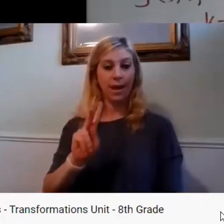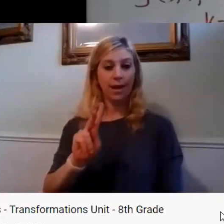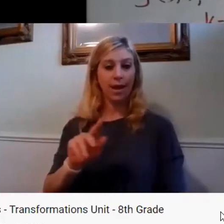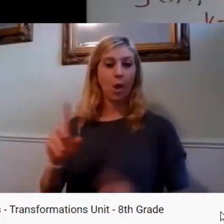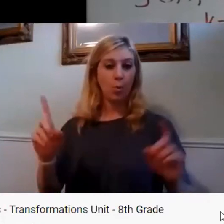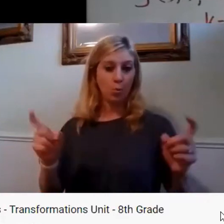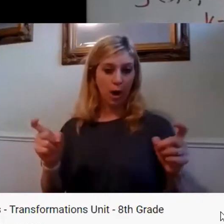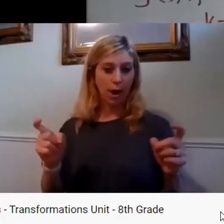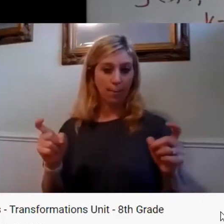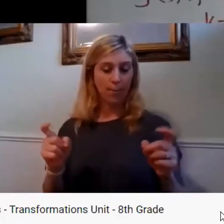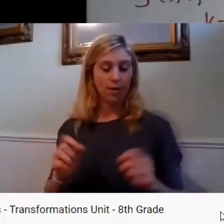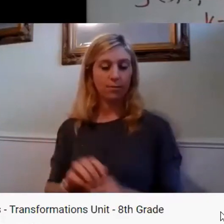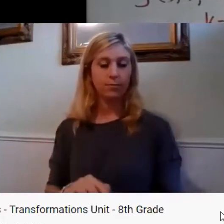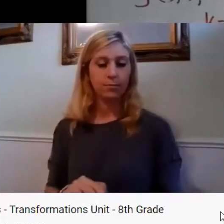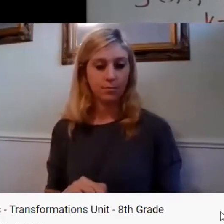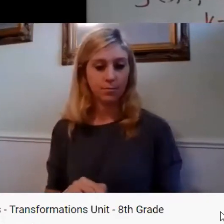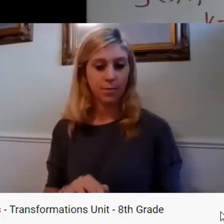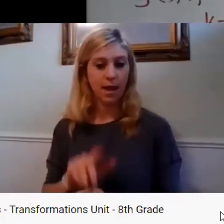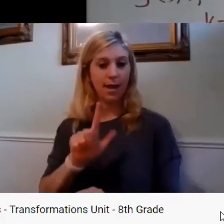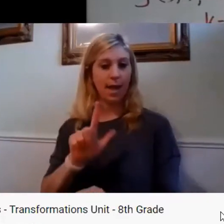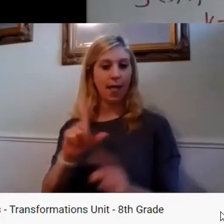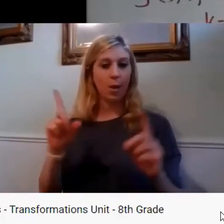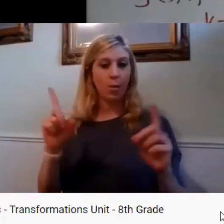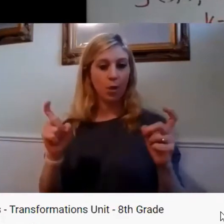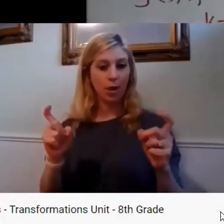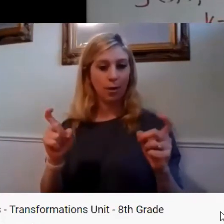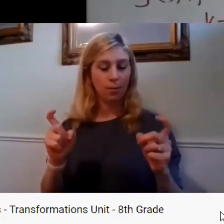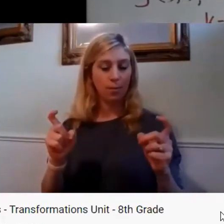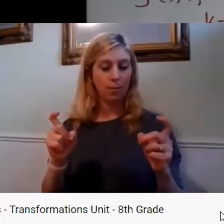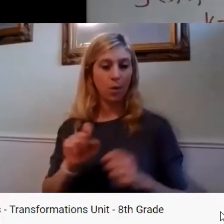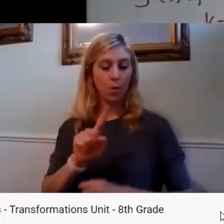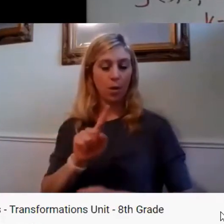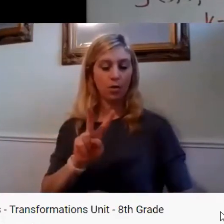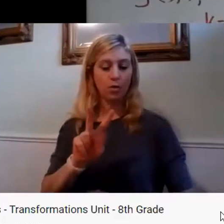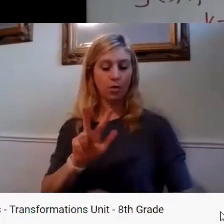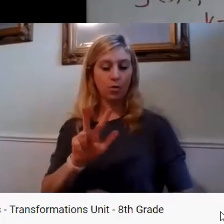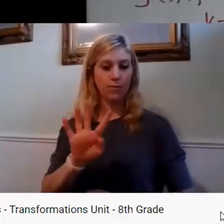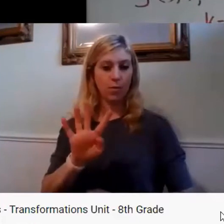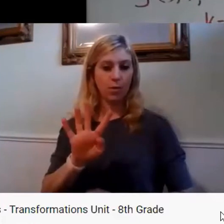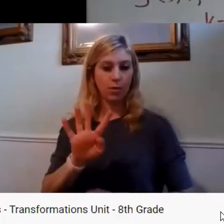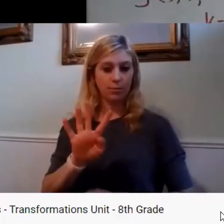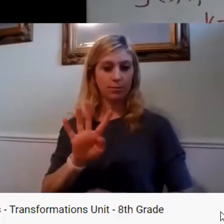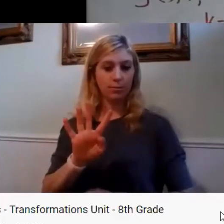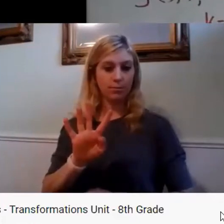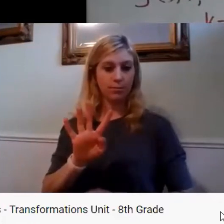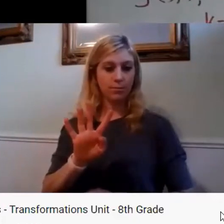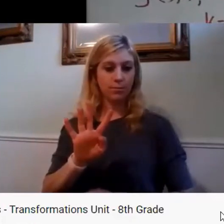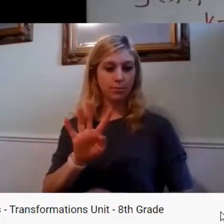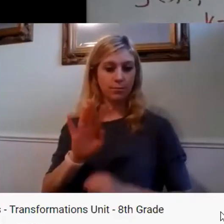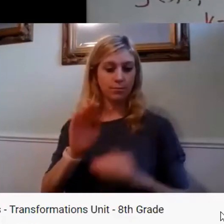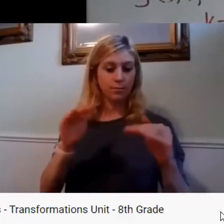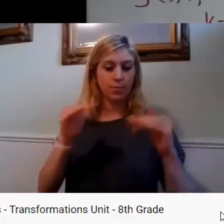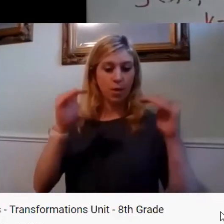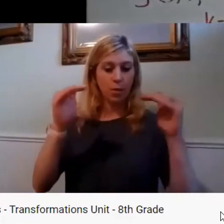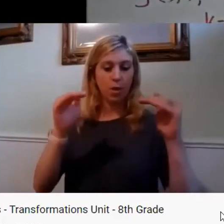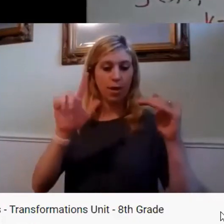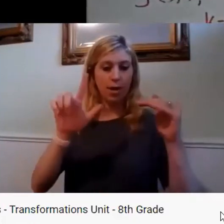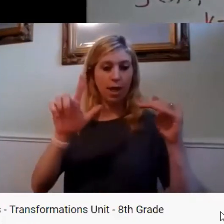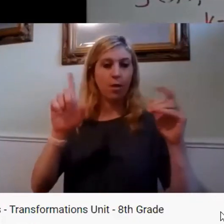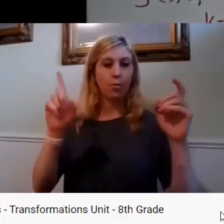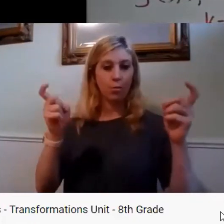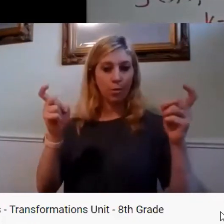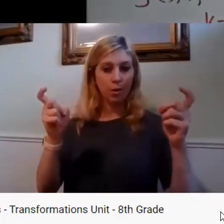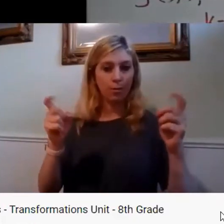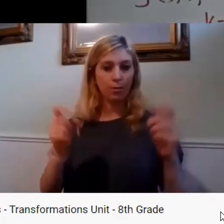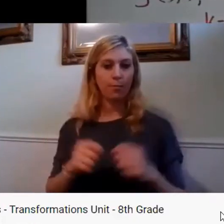4, up 1, and there's L prime. Now, because it's a reduction, I can get a slightly smaller